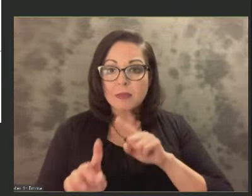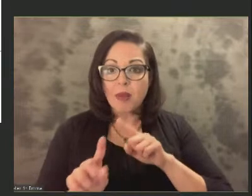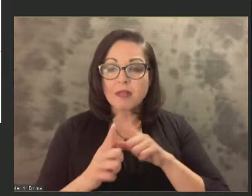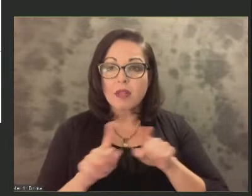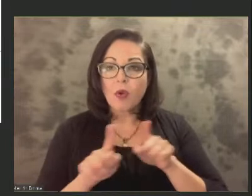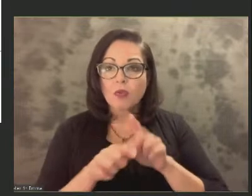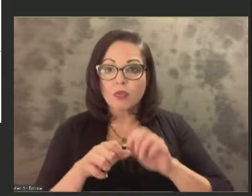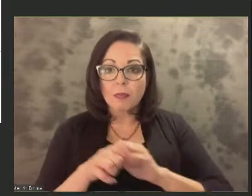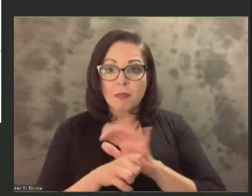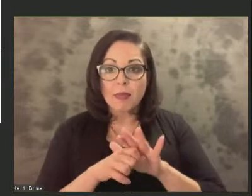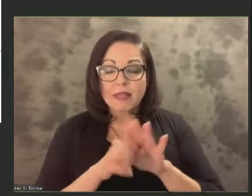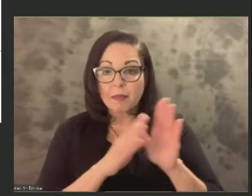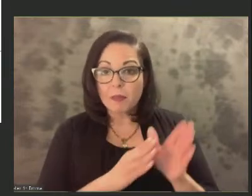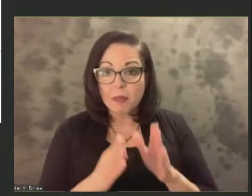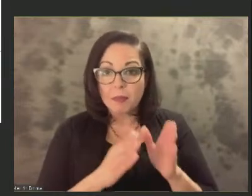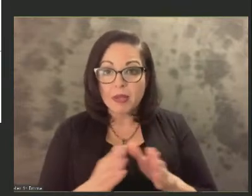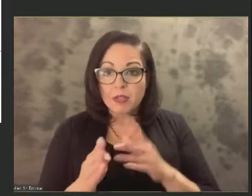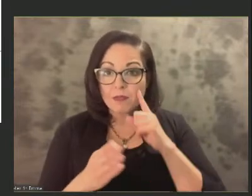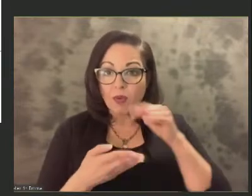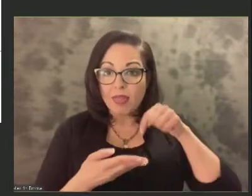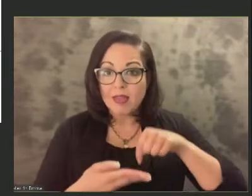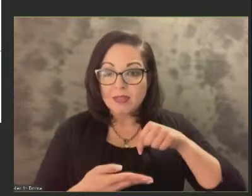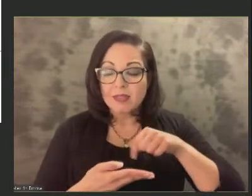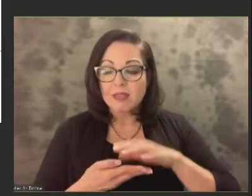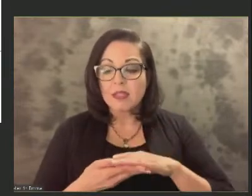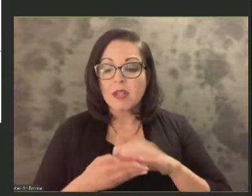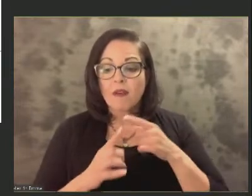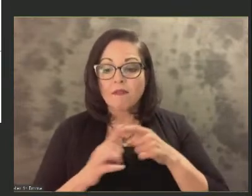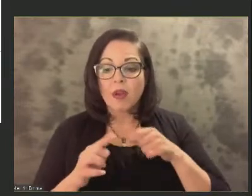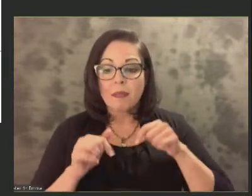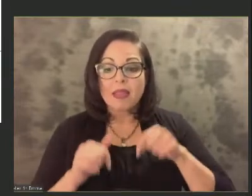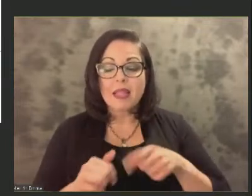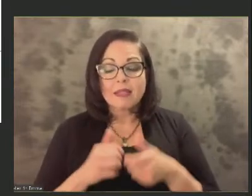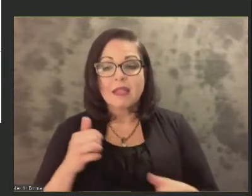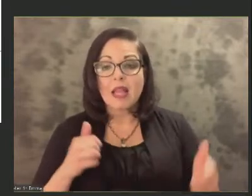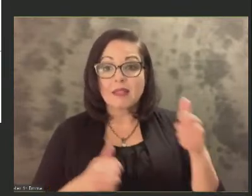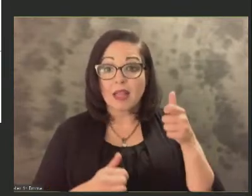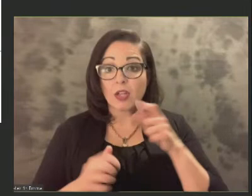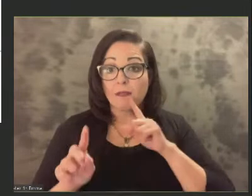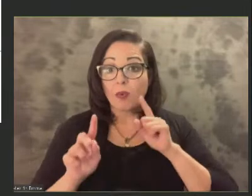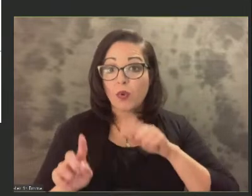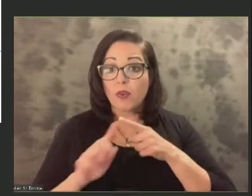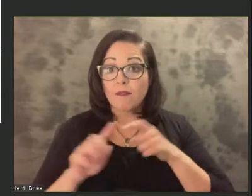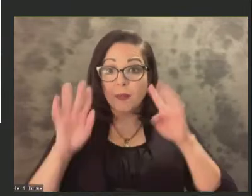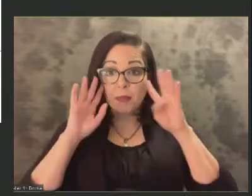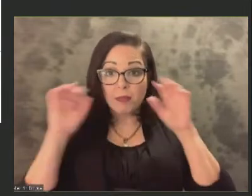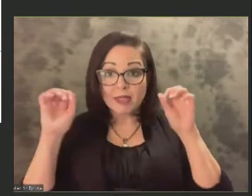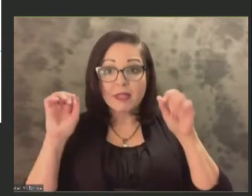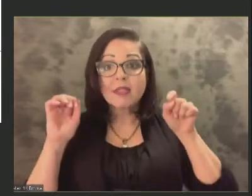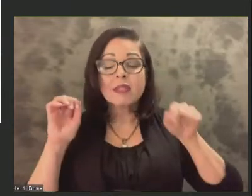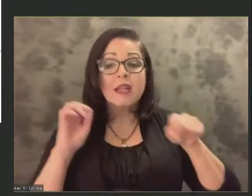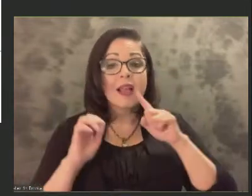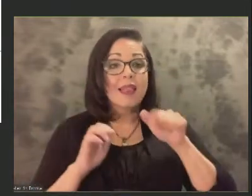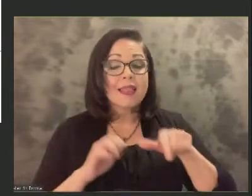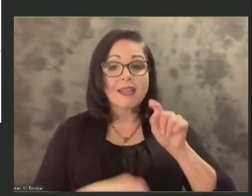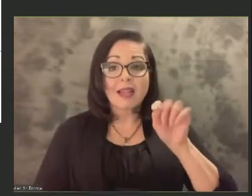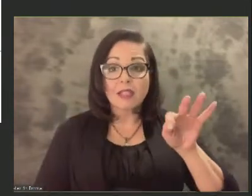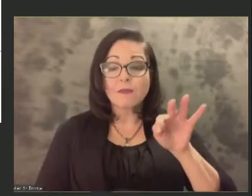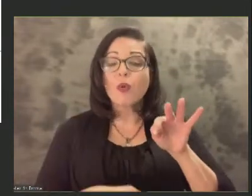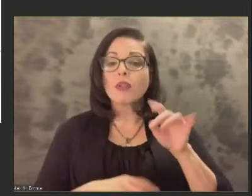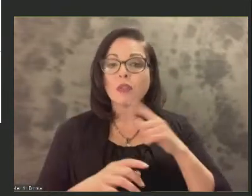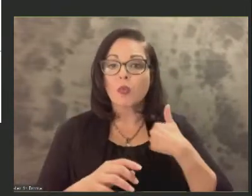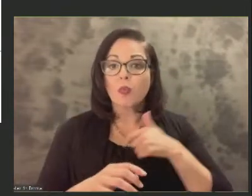pandemic preparedness. From this executive order, the task force members were